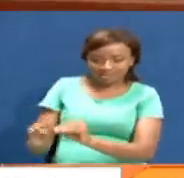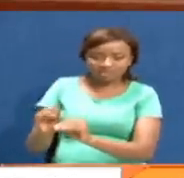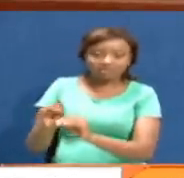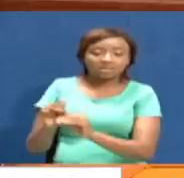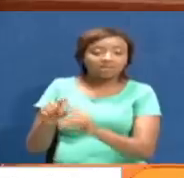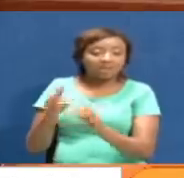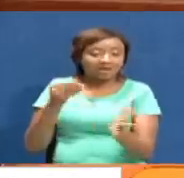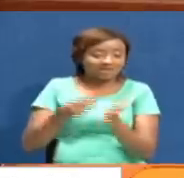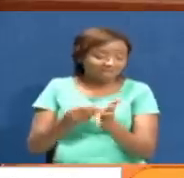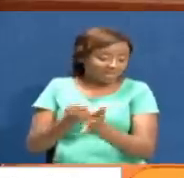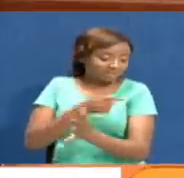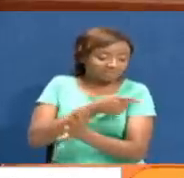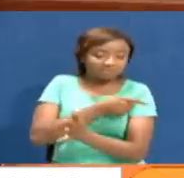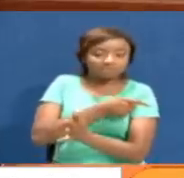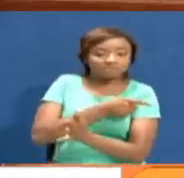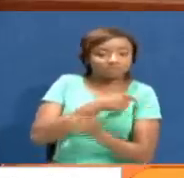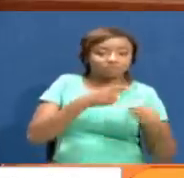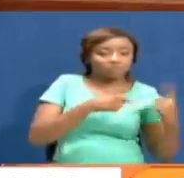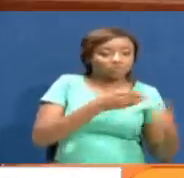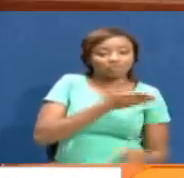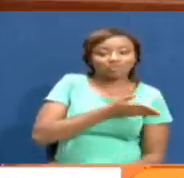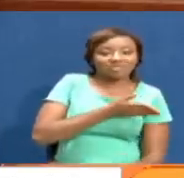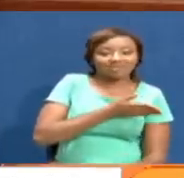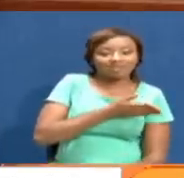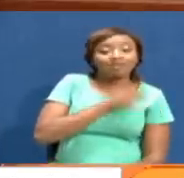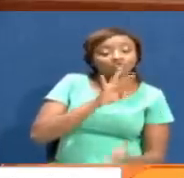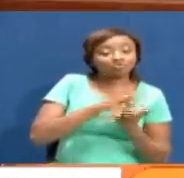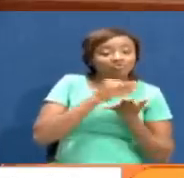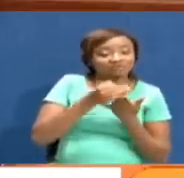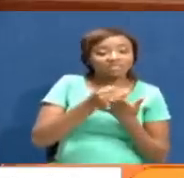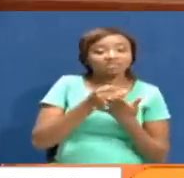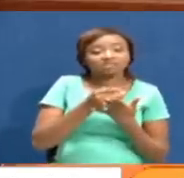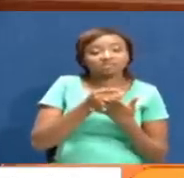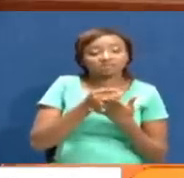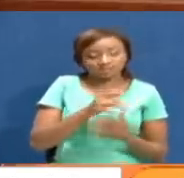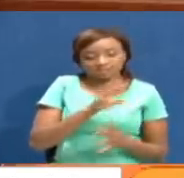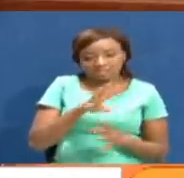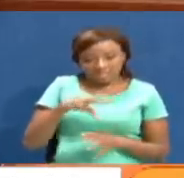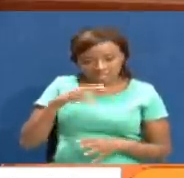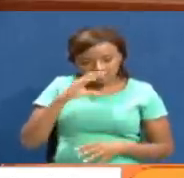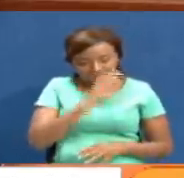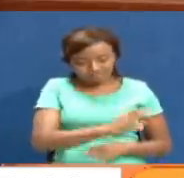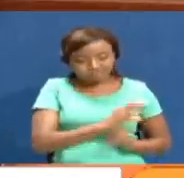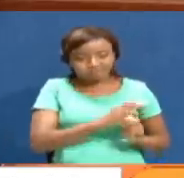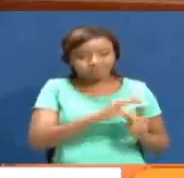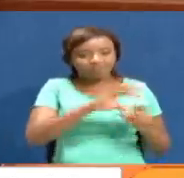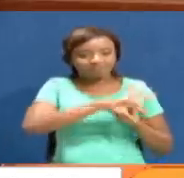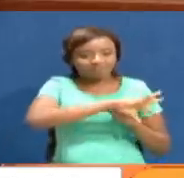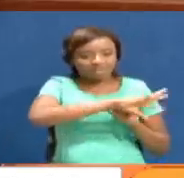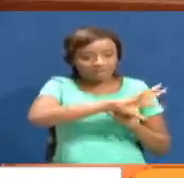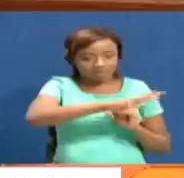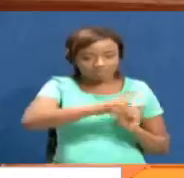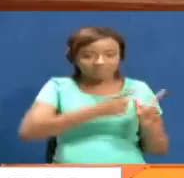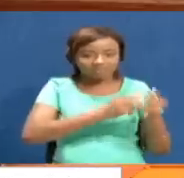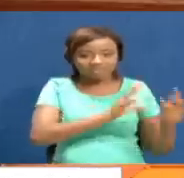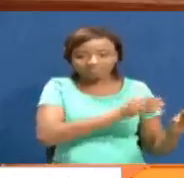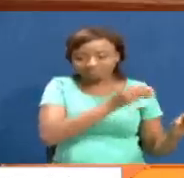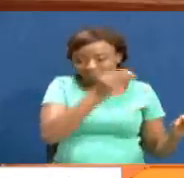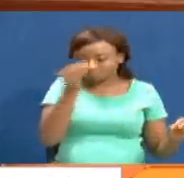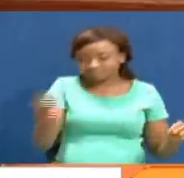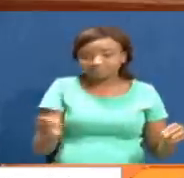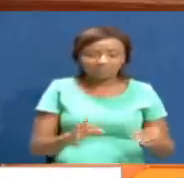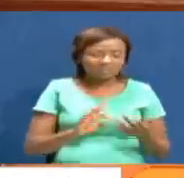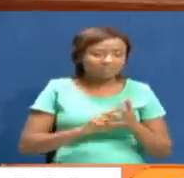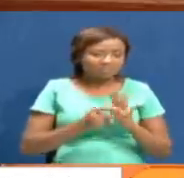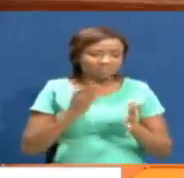but finance is not a transferred function. So the funds had to go to the county finance section before they were paid.